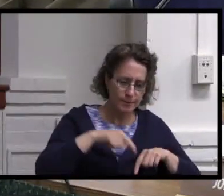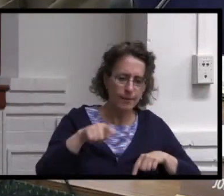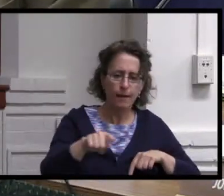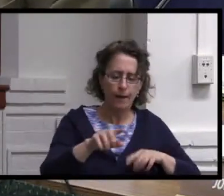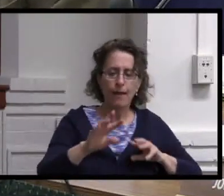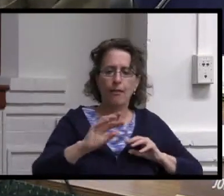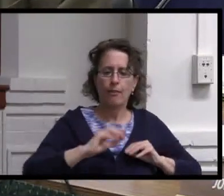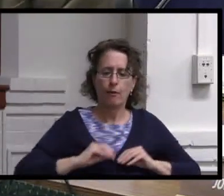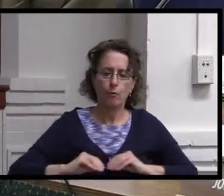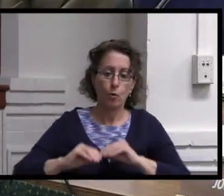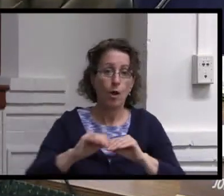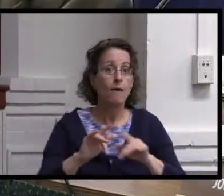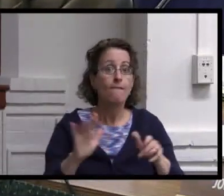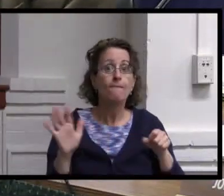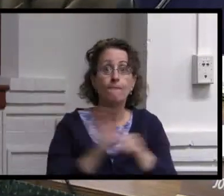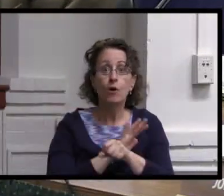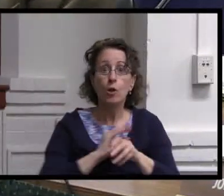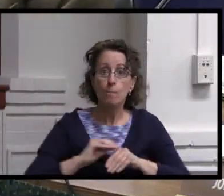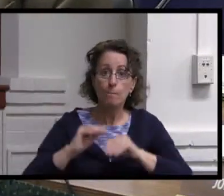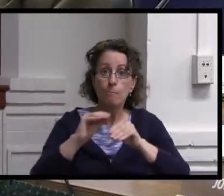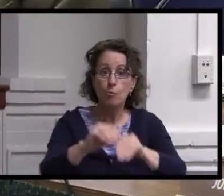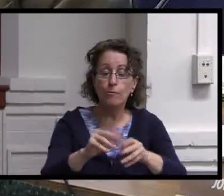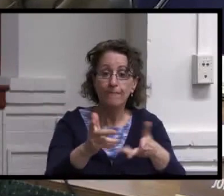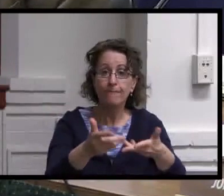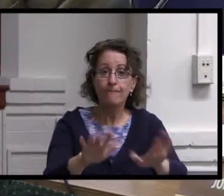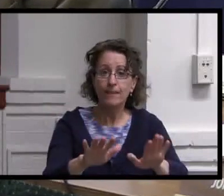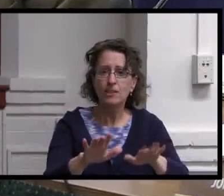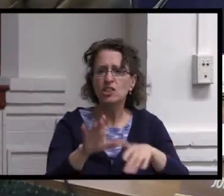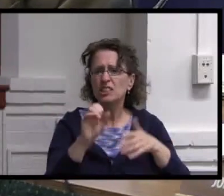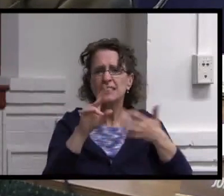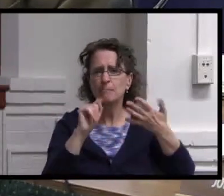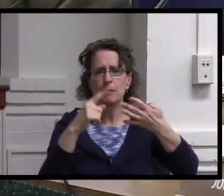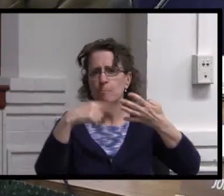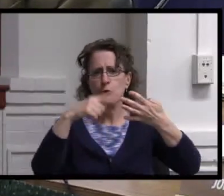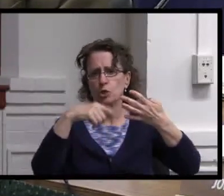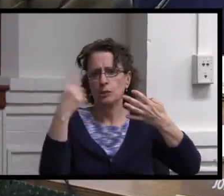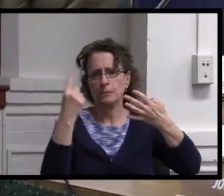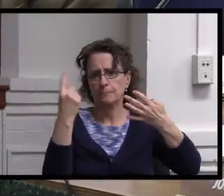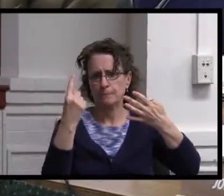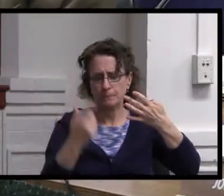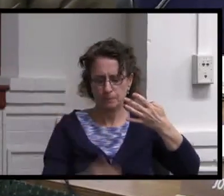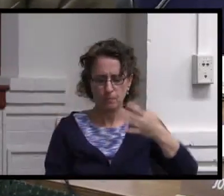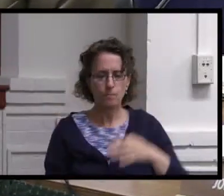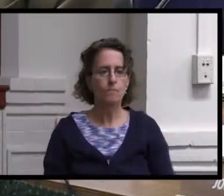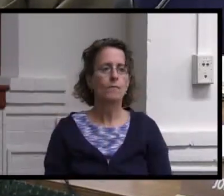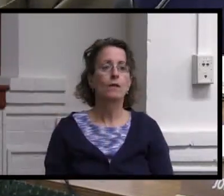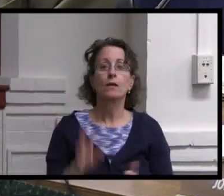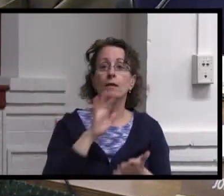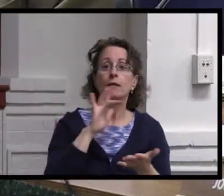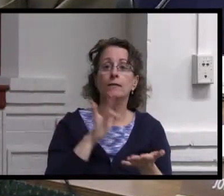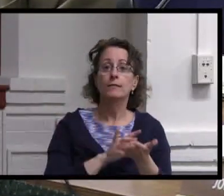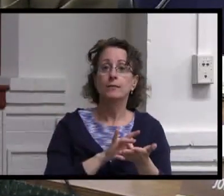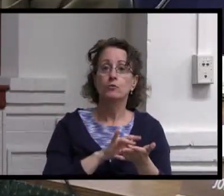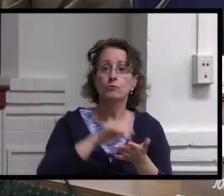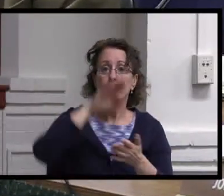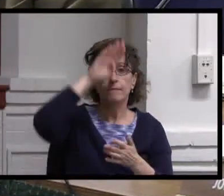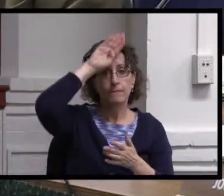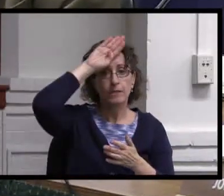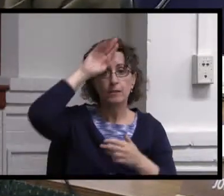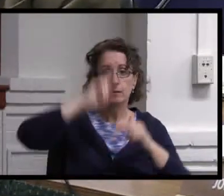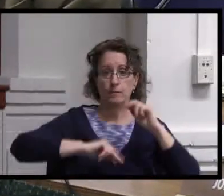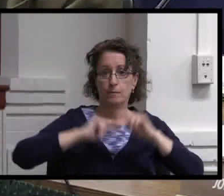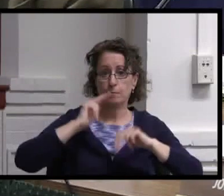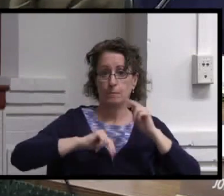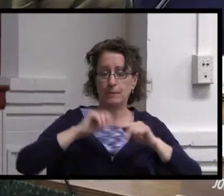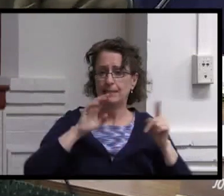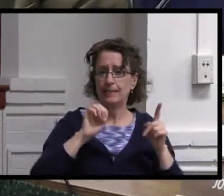functional by sometime in mid-September. We'll keep you posted as that process moves along. At the Central Fire Station, still on cue for